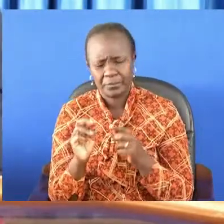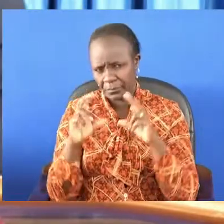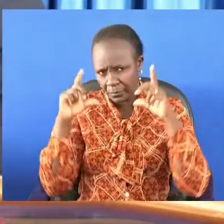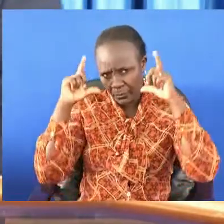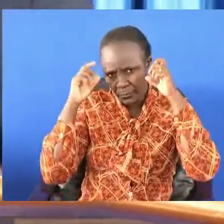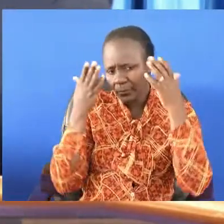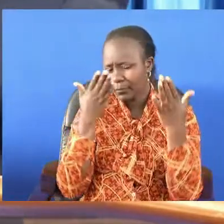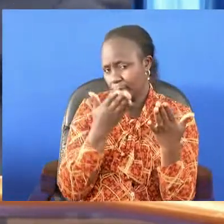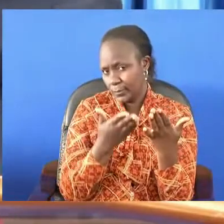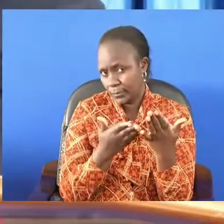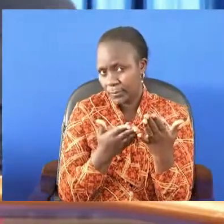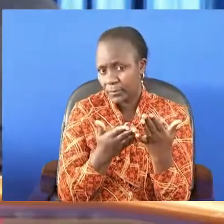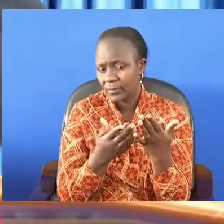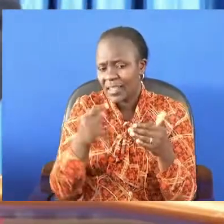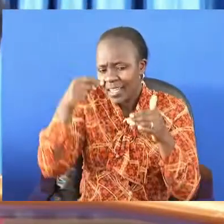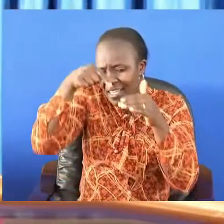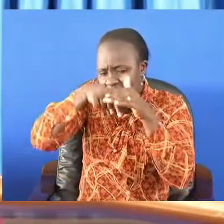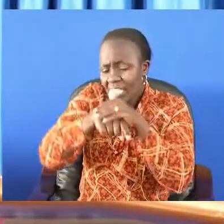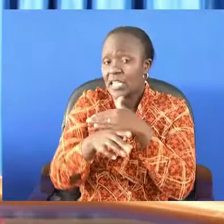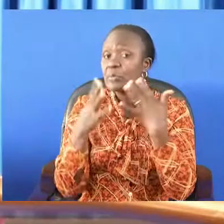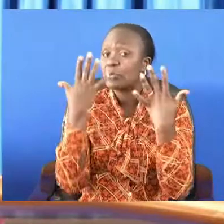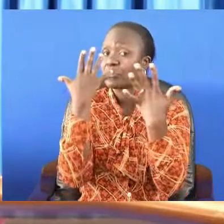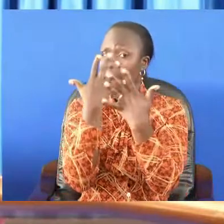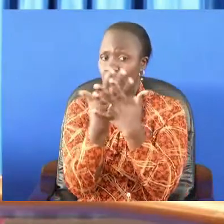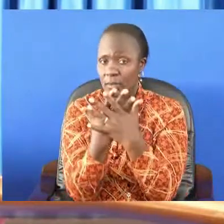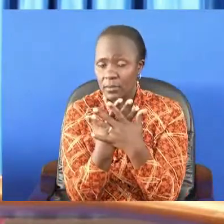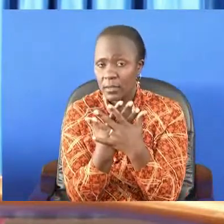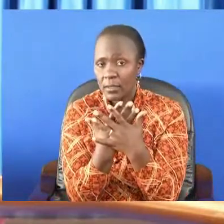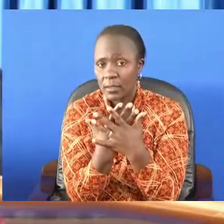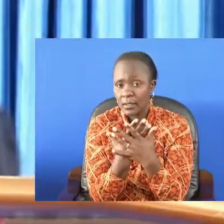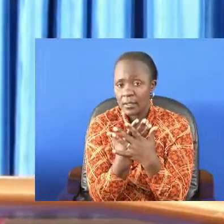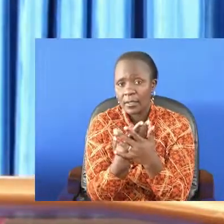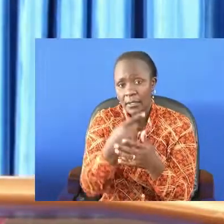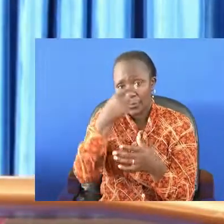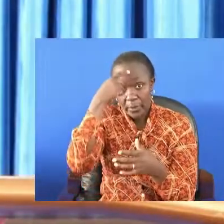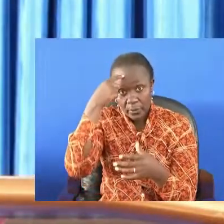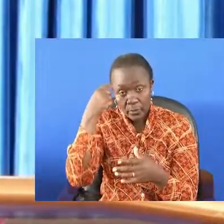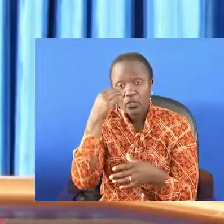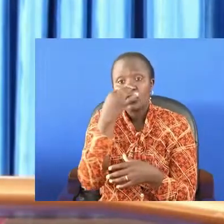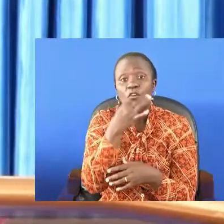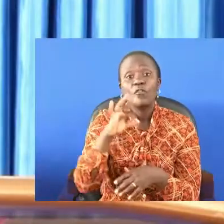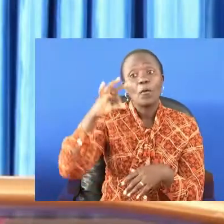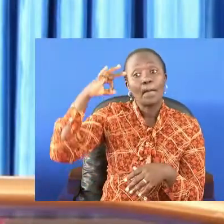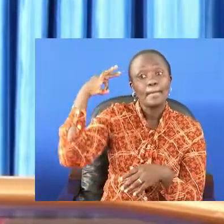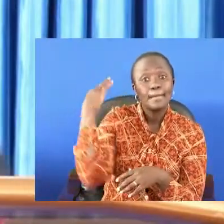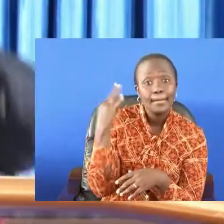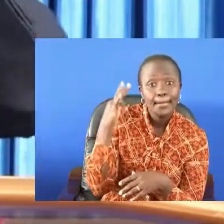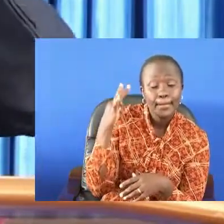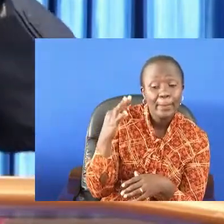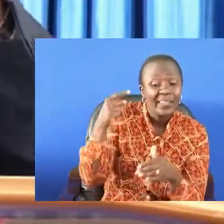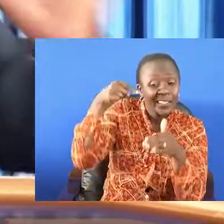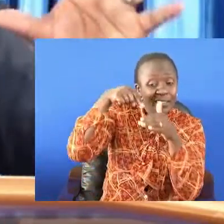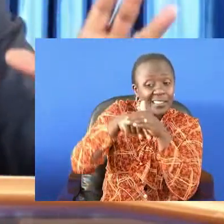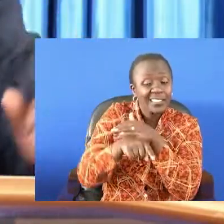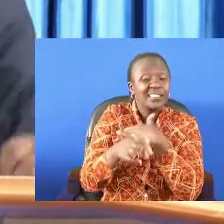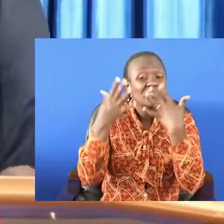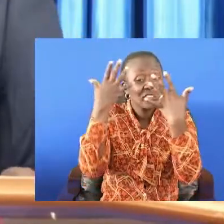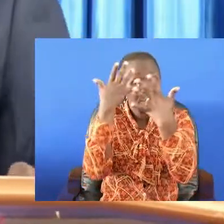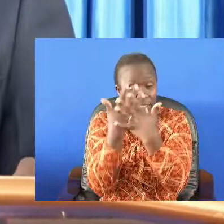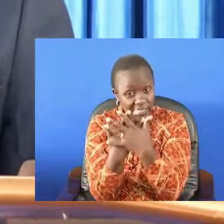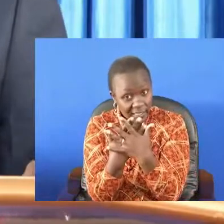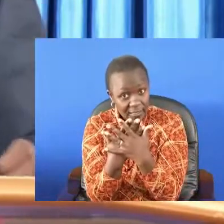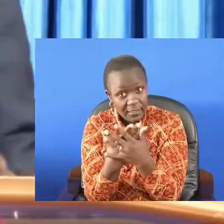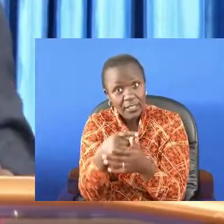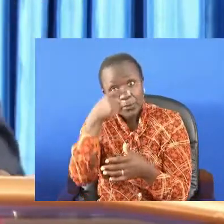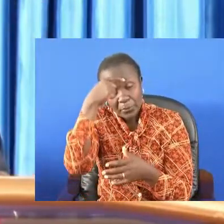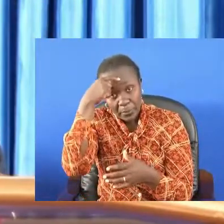picture that. They are in prison because of preaching. They are in